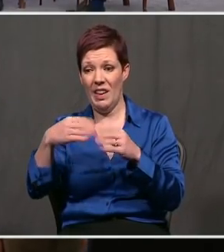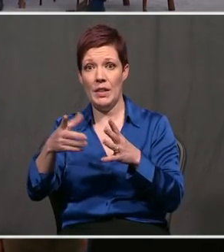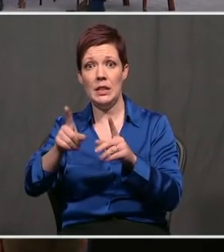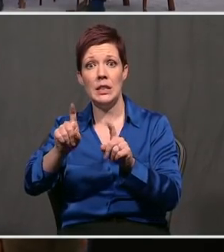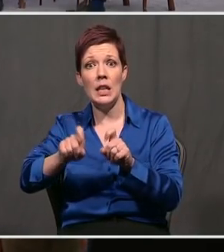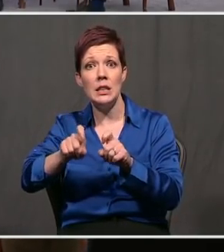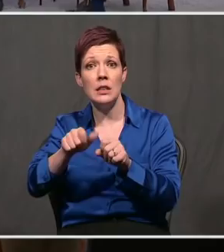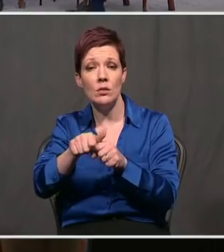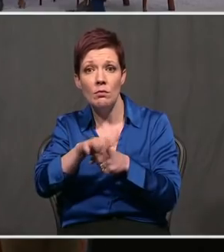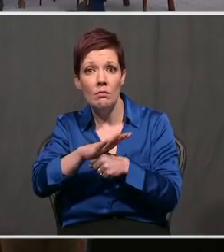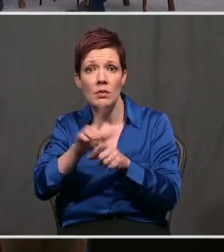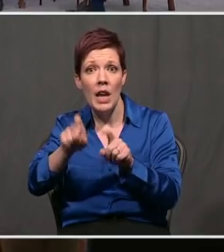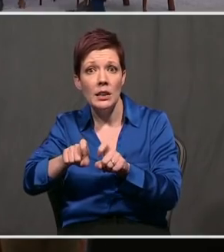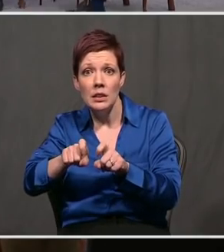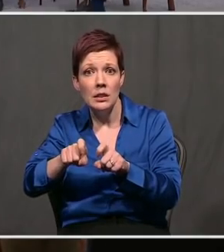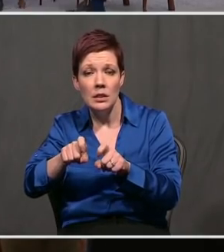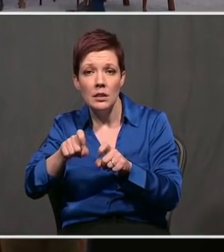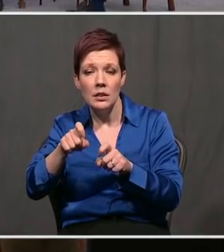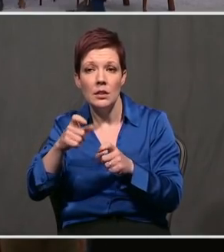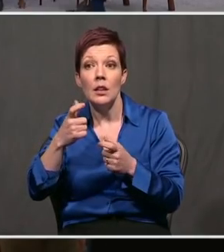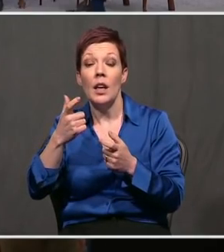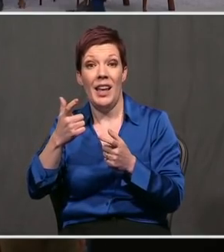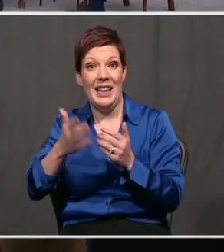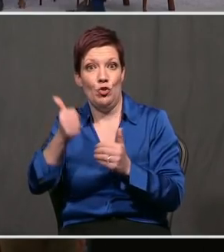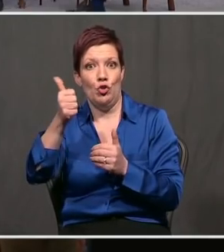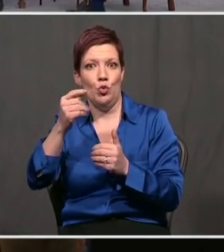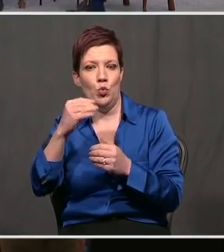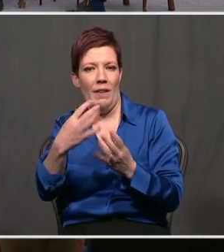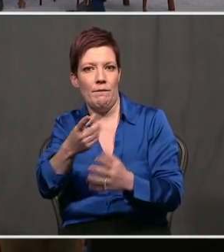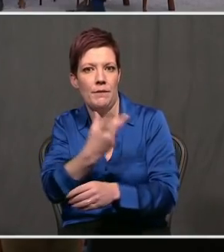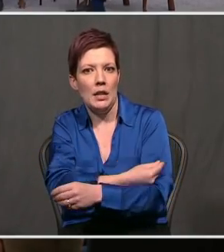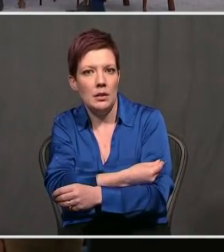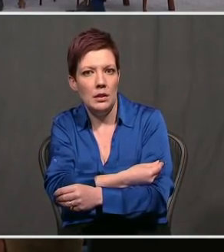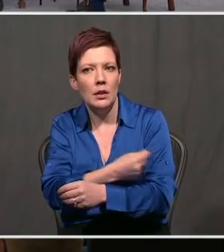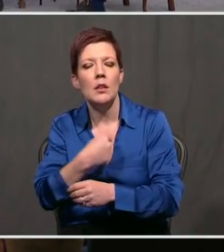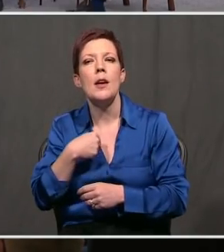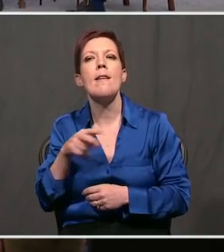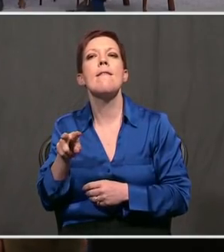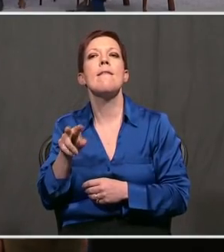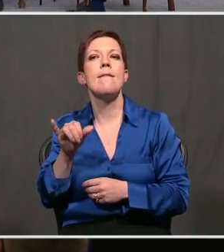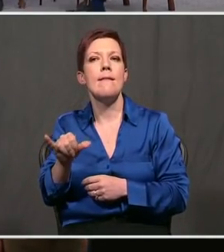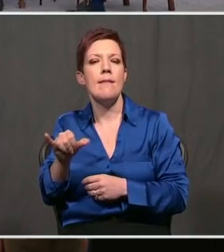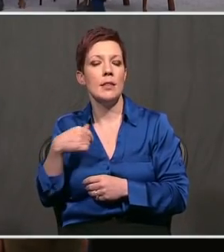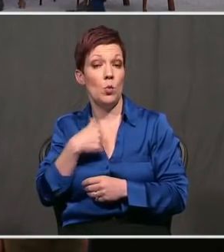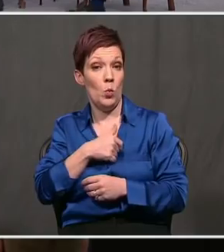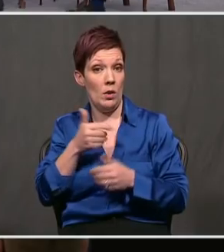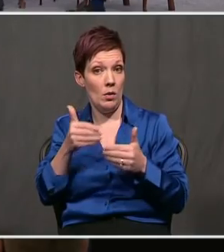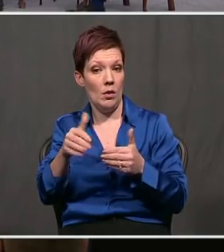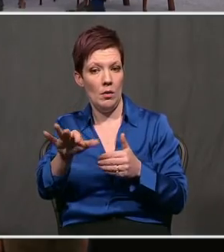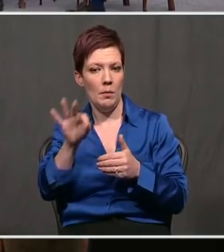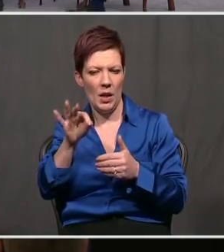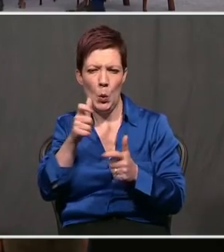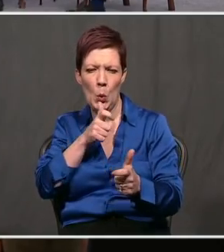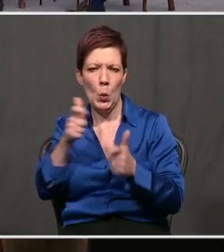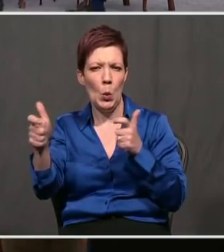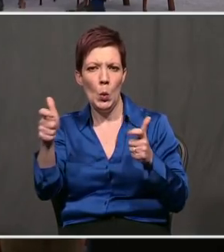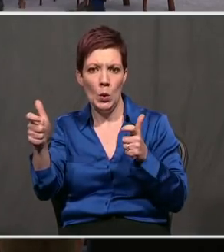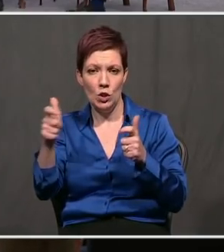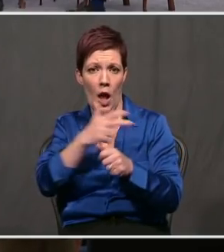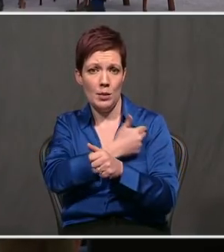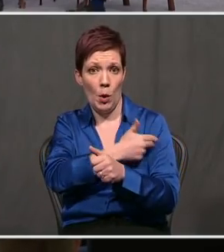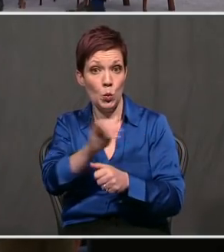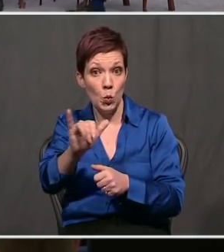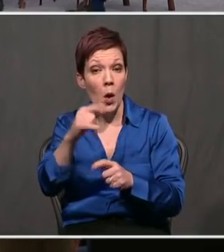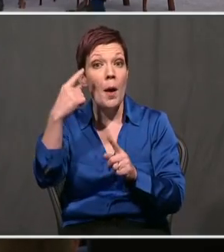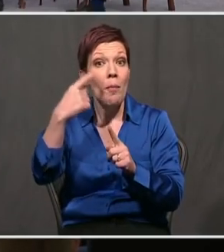So I think they're going to be able to get their workforce done very quickly. And what we did was we picked a certain number of hospitals that are huge, but we said, look, we